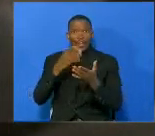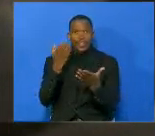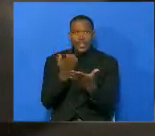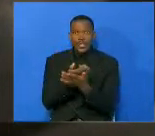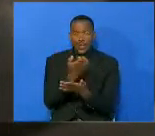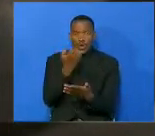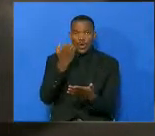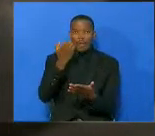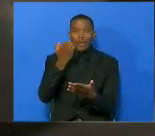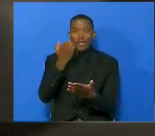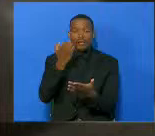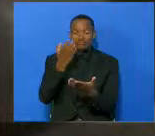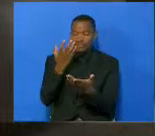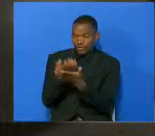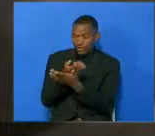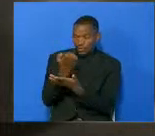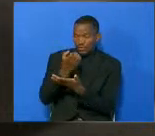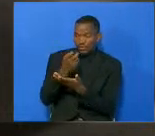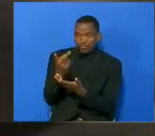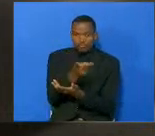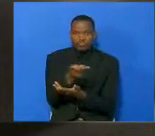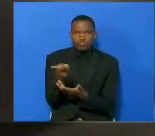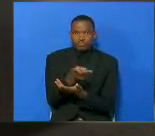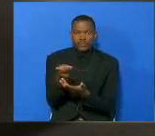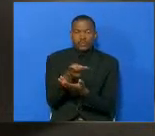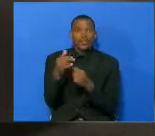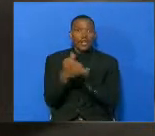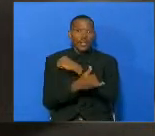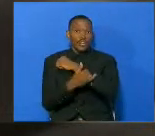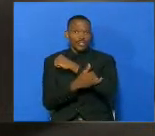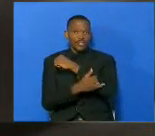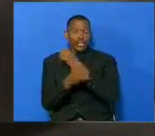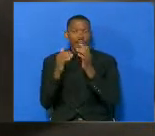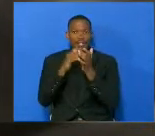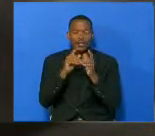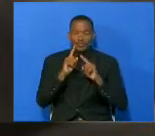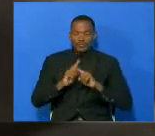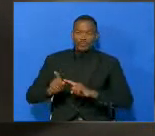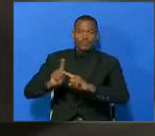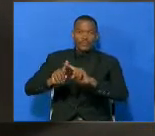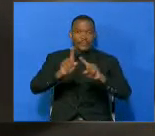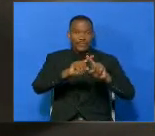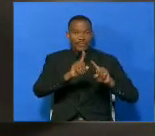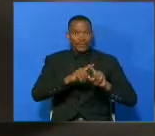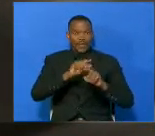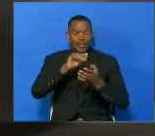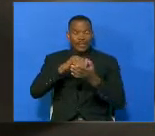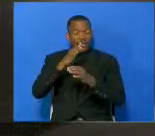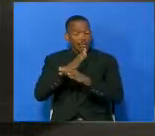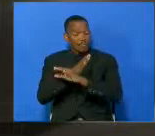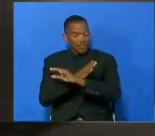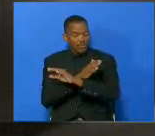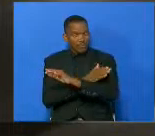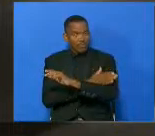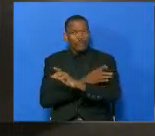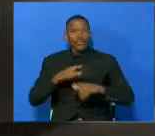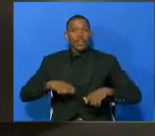Economy to economy, country to country. And invariably, improve the lives of